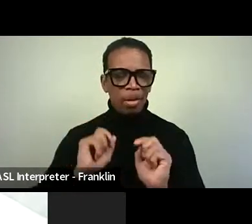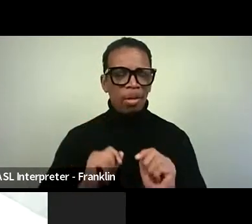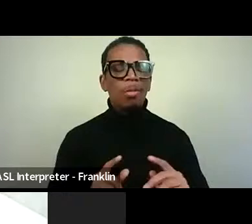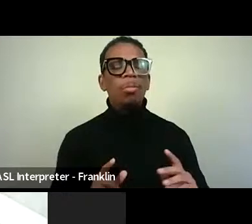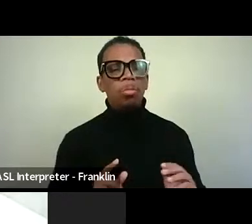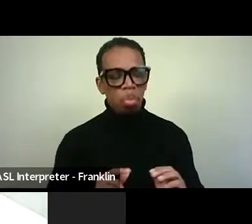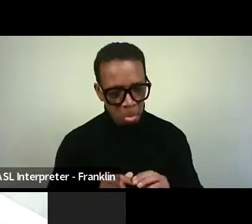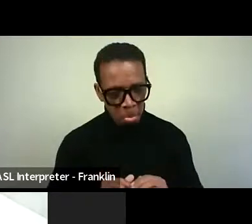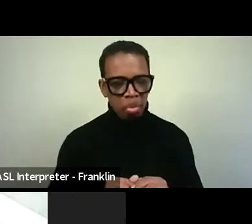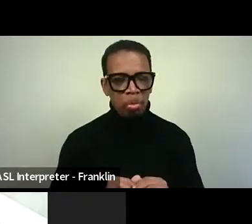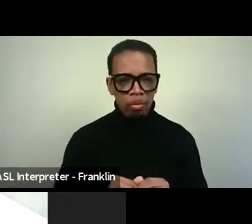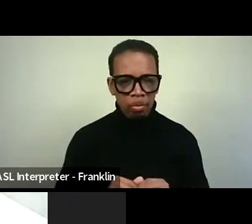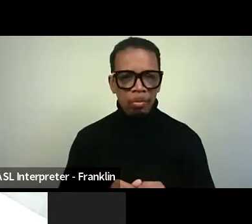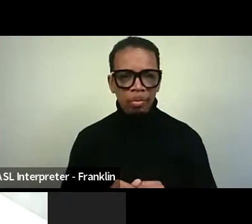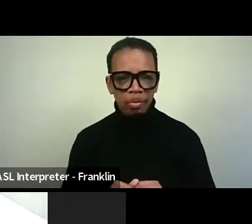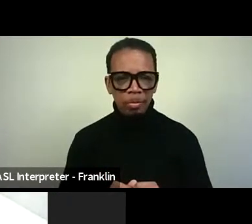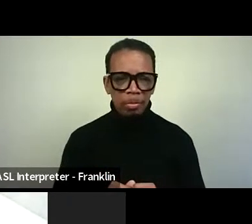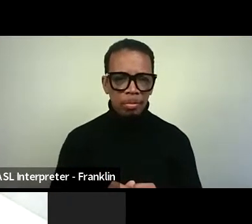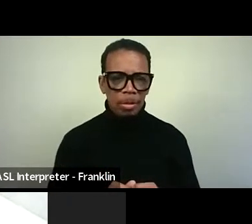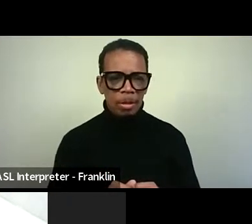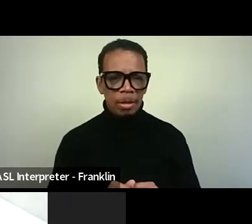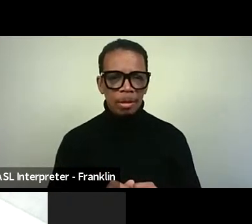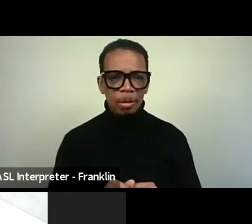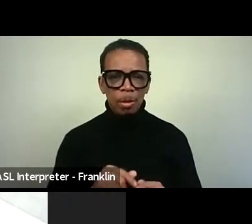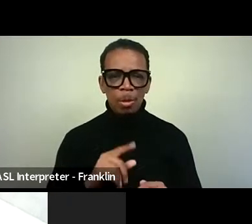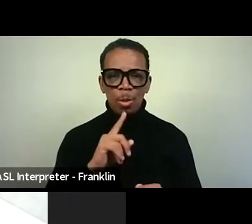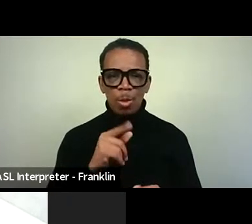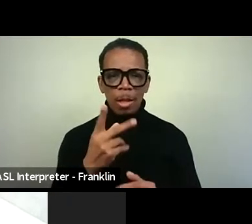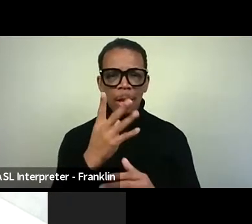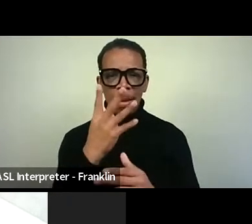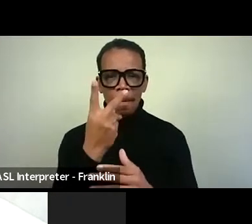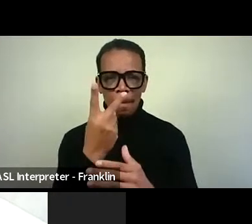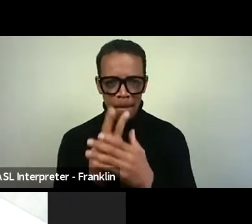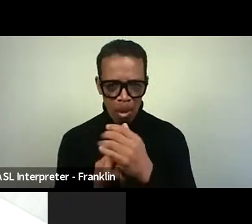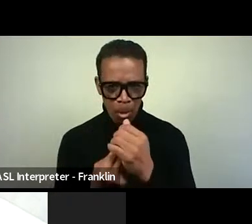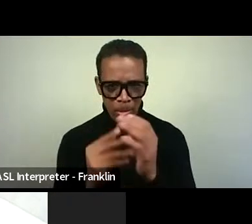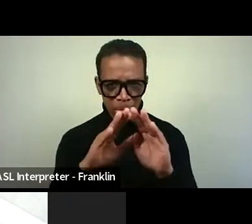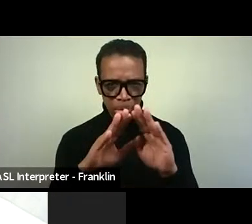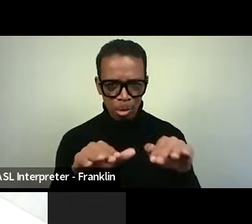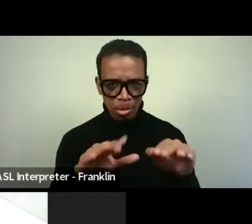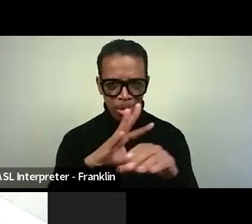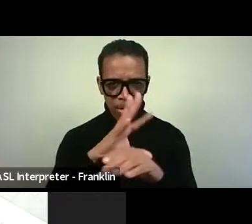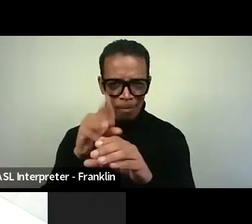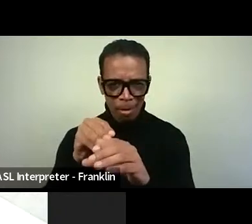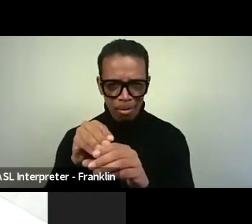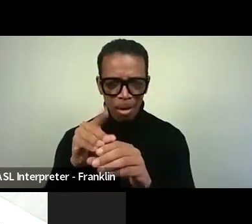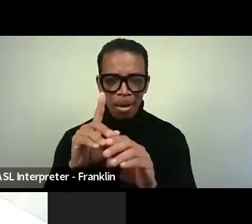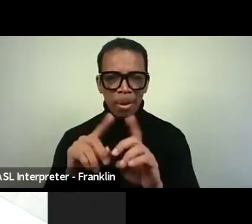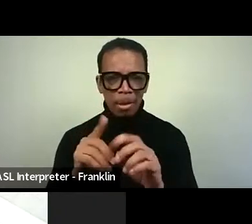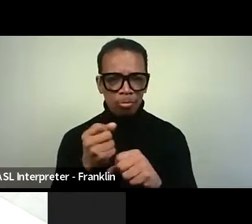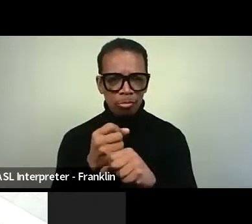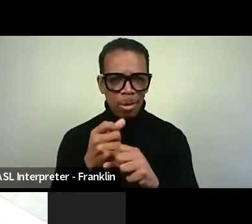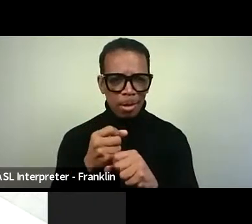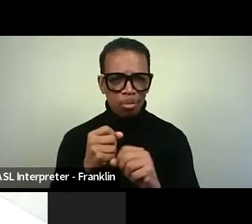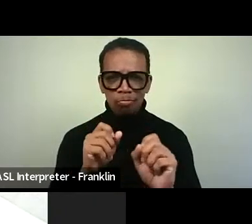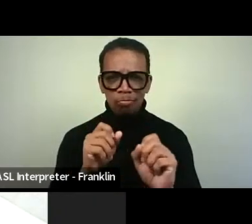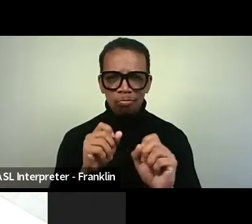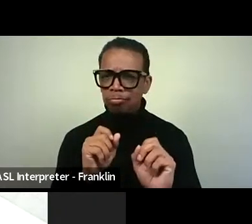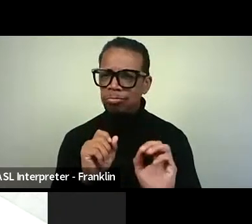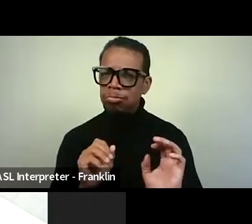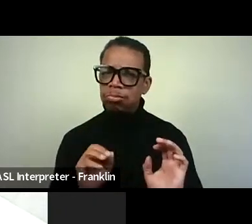And one of them was very, and they were both involved, but very, it did trigger a lot of,